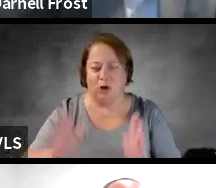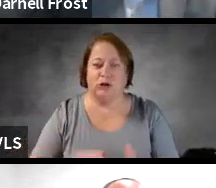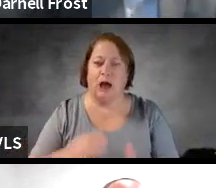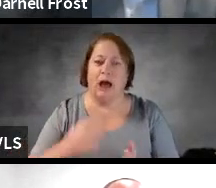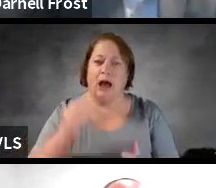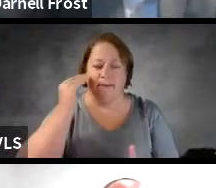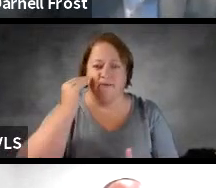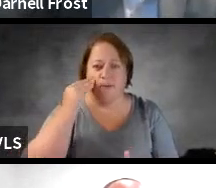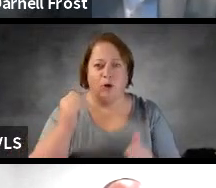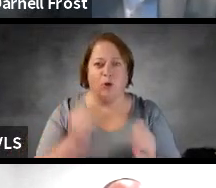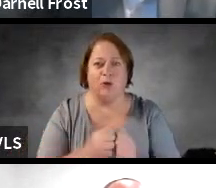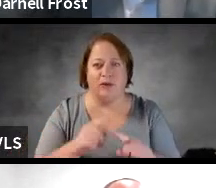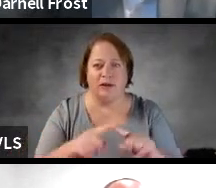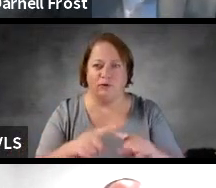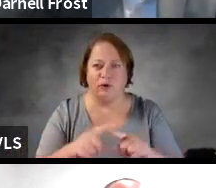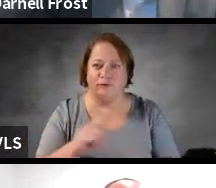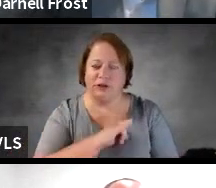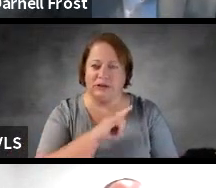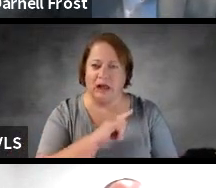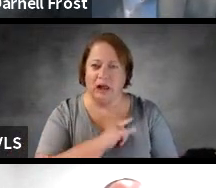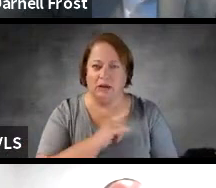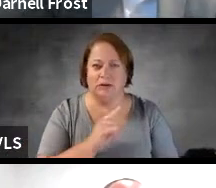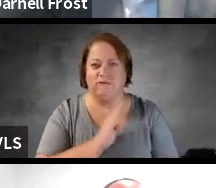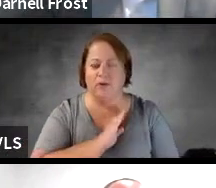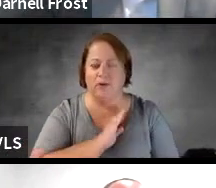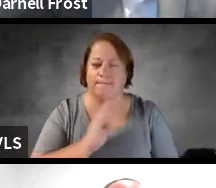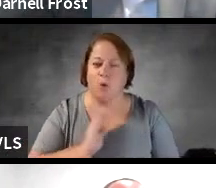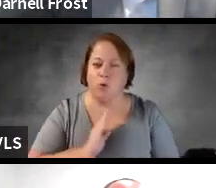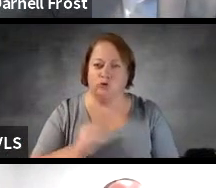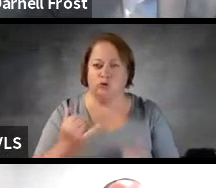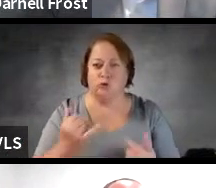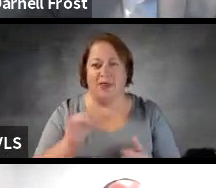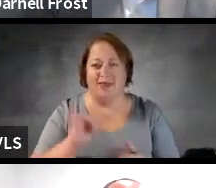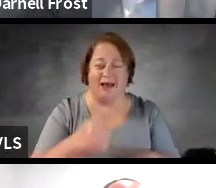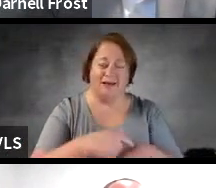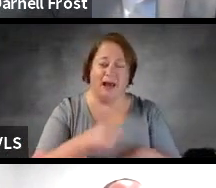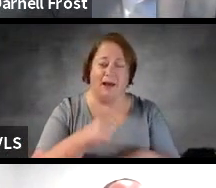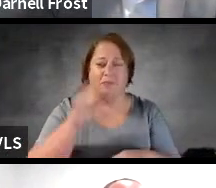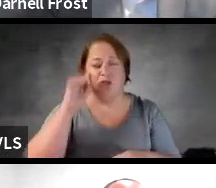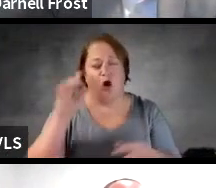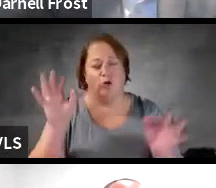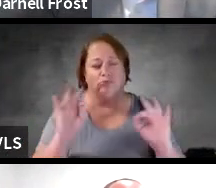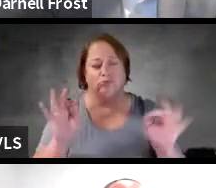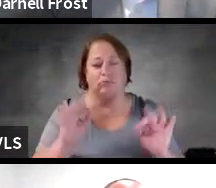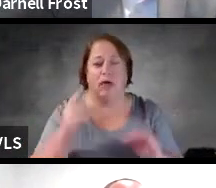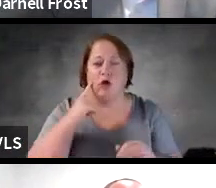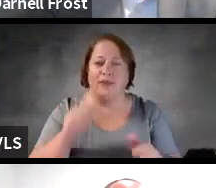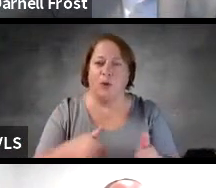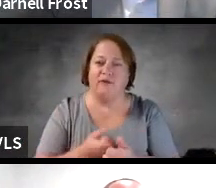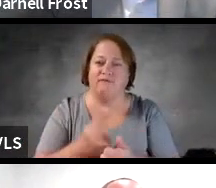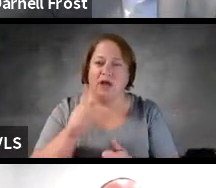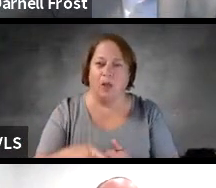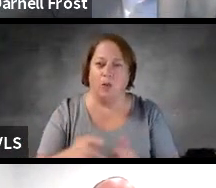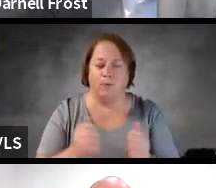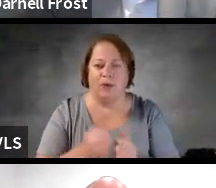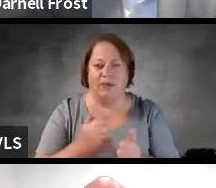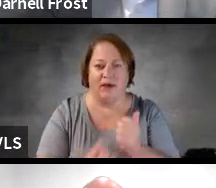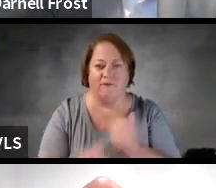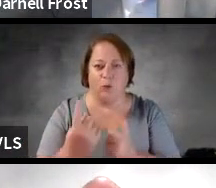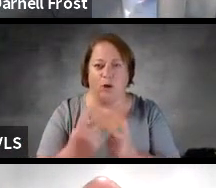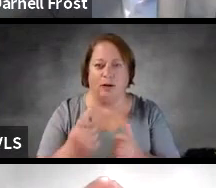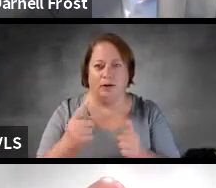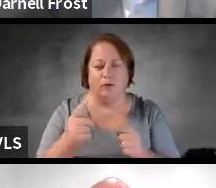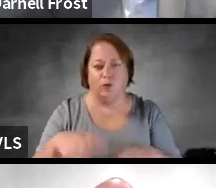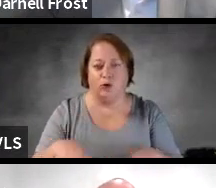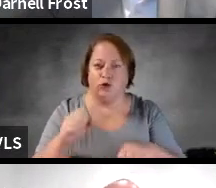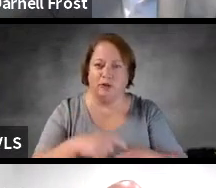styles of public boards, so I didn't think much of this at the time. I thought maybe they'd follow up with everyone who took the time to submit public